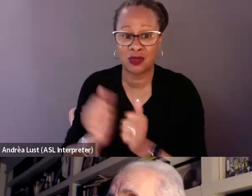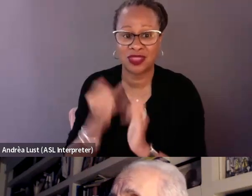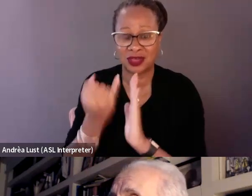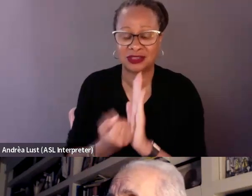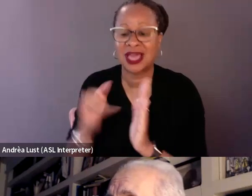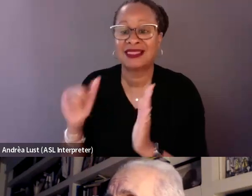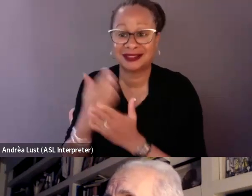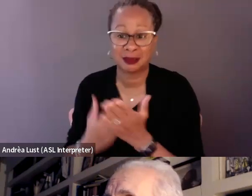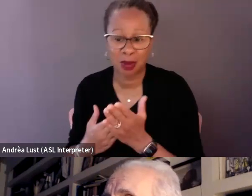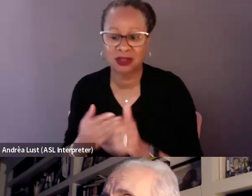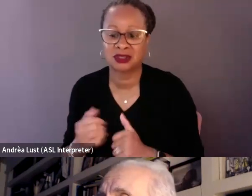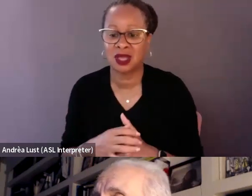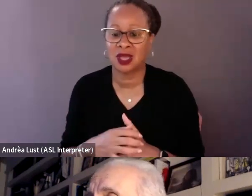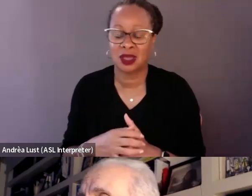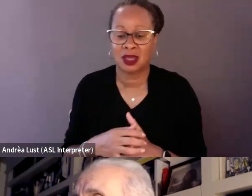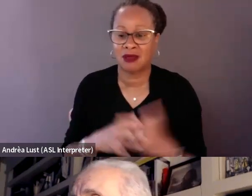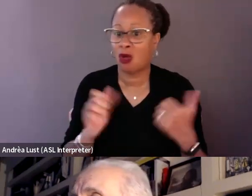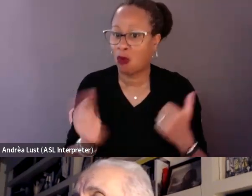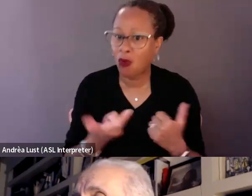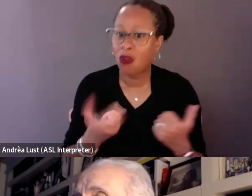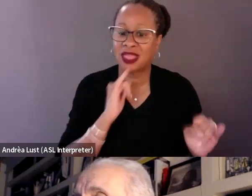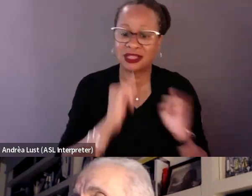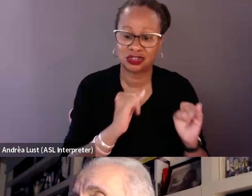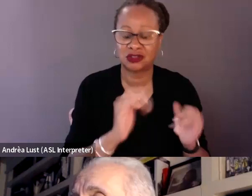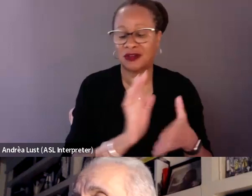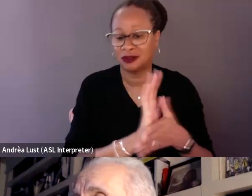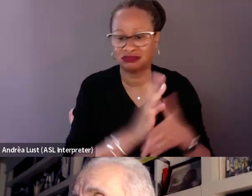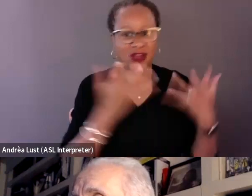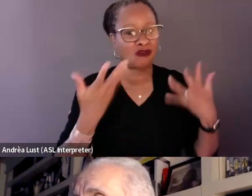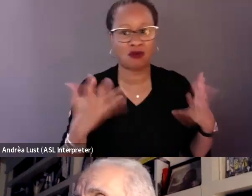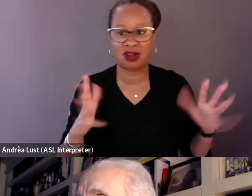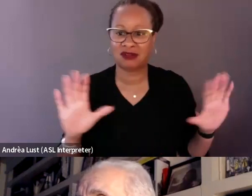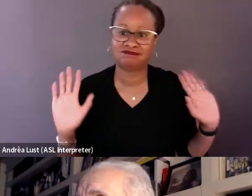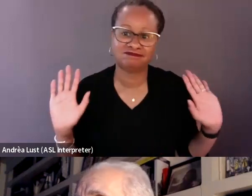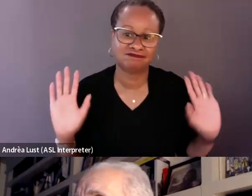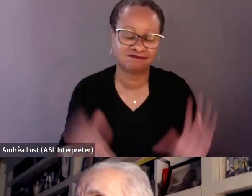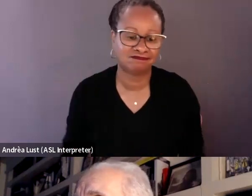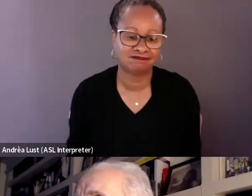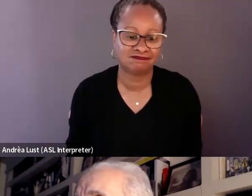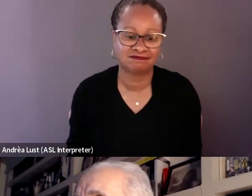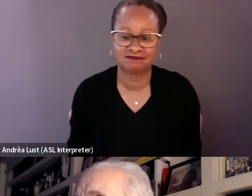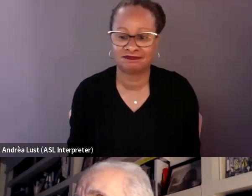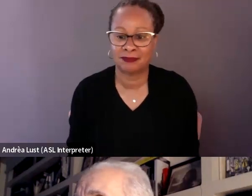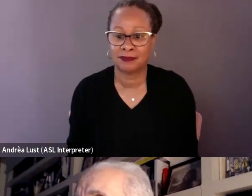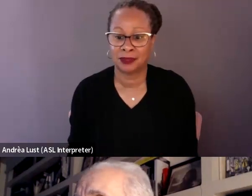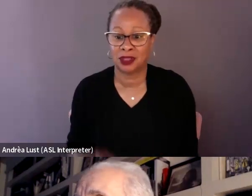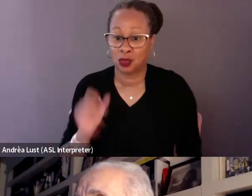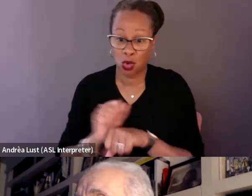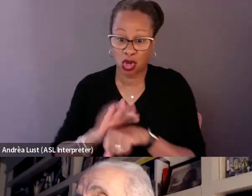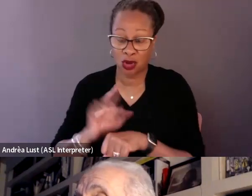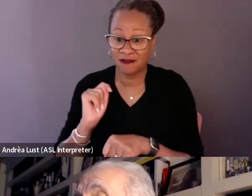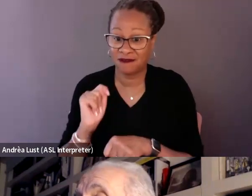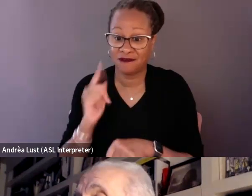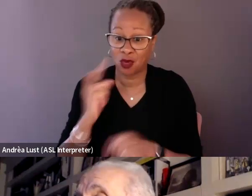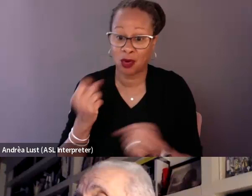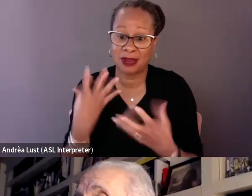this part, all these filmed interviews were already done. So you've been working on this for decades?